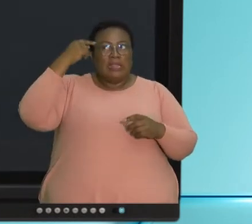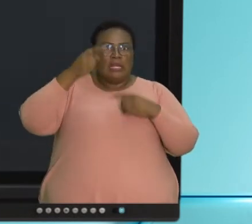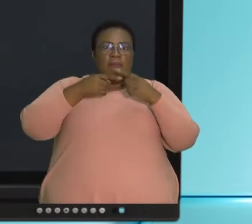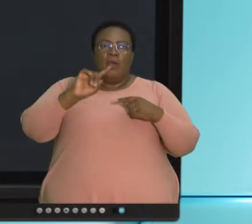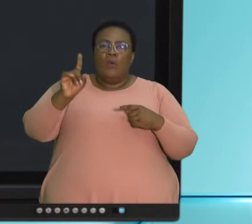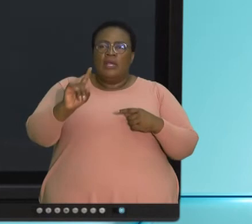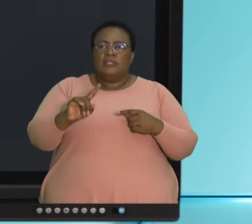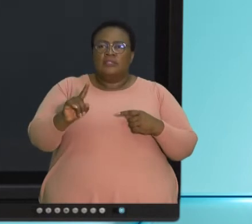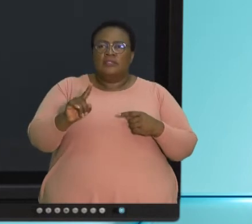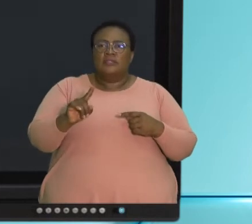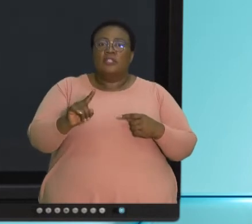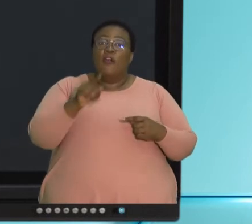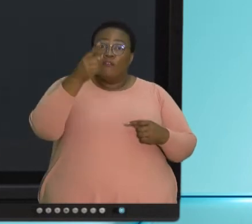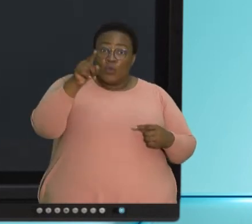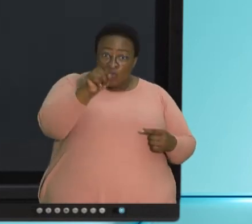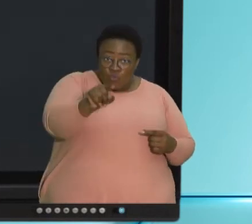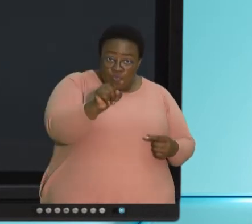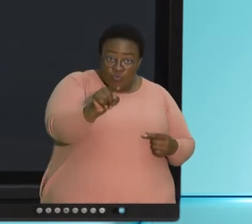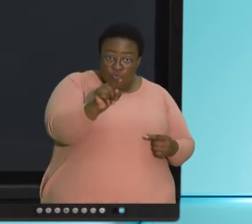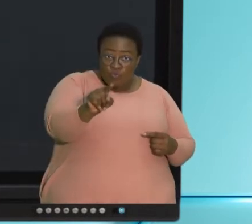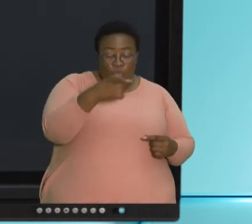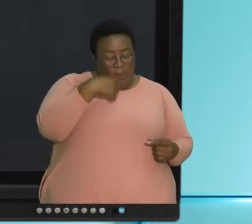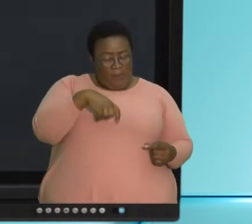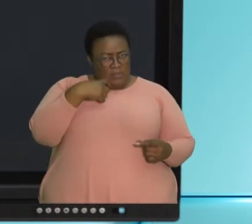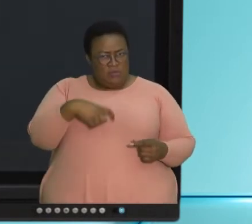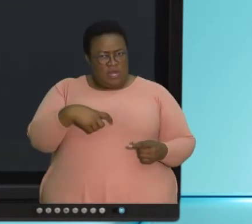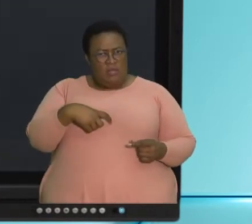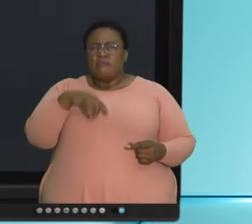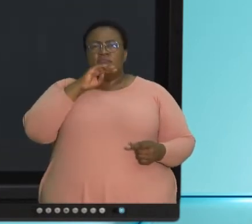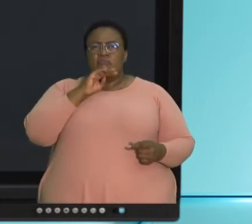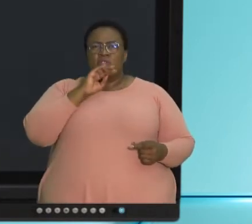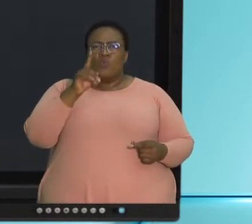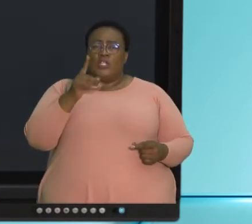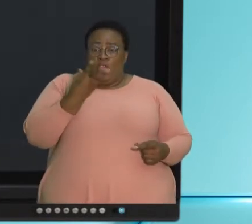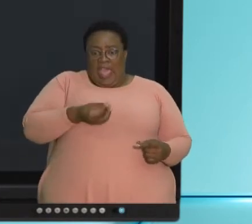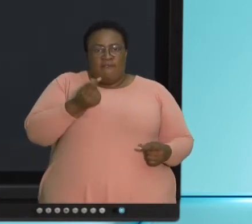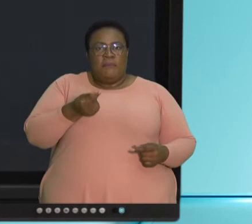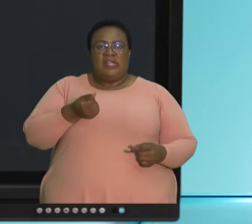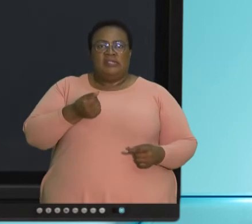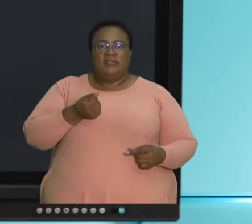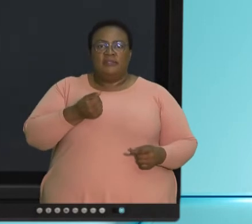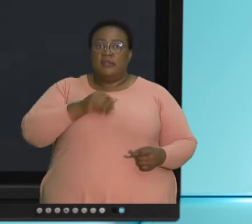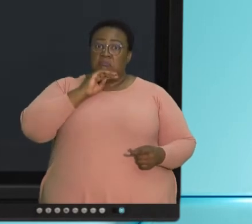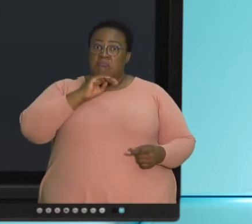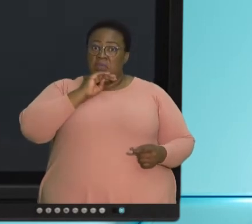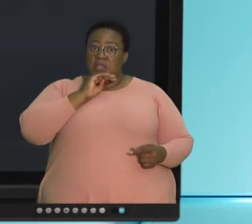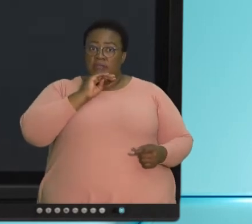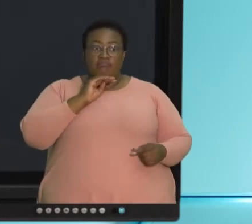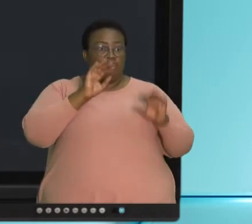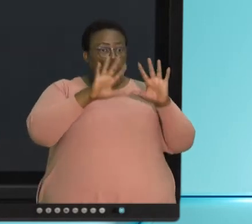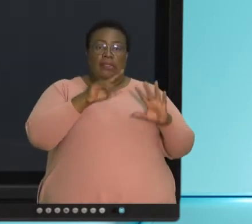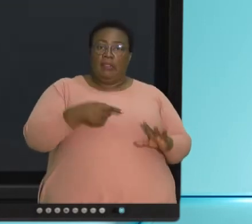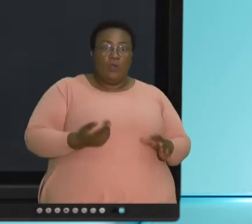is, what does it mean for you personally? What does it mean to have money? Does it mean having